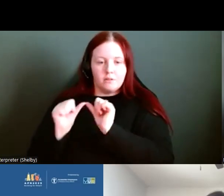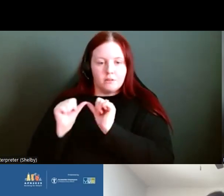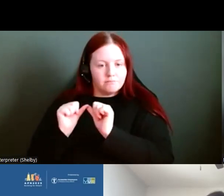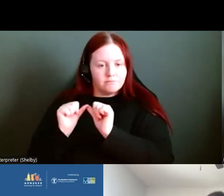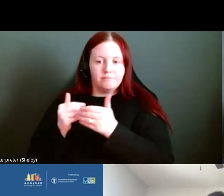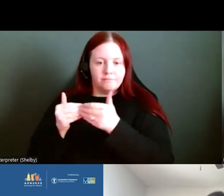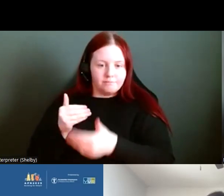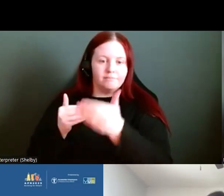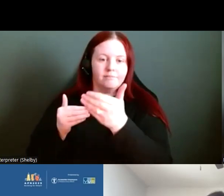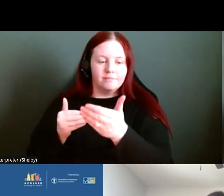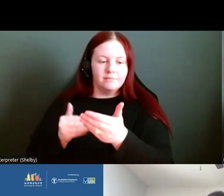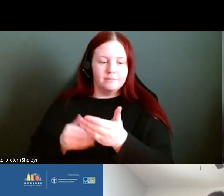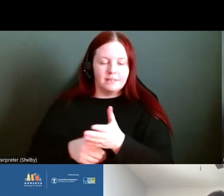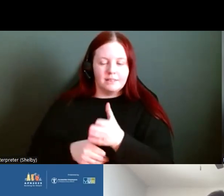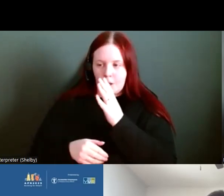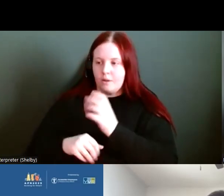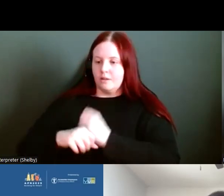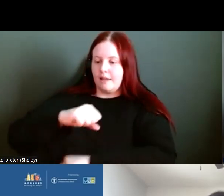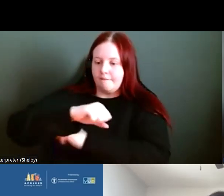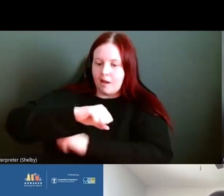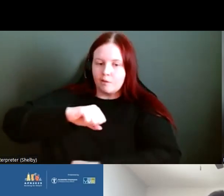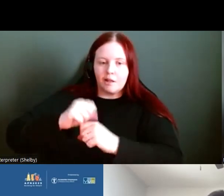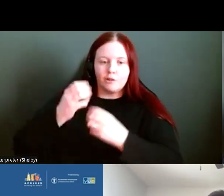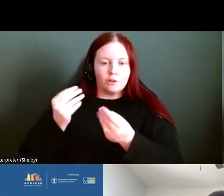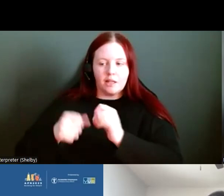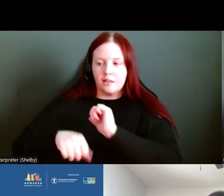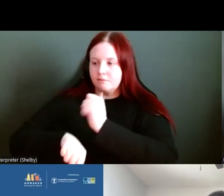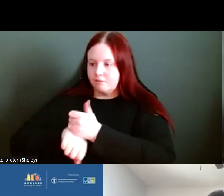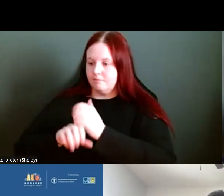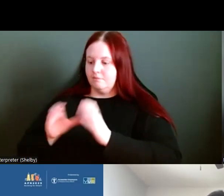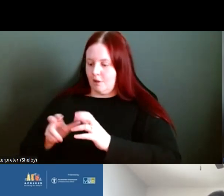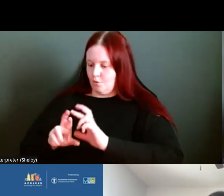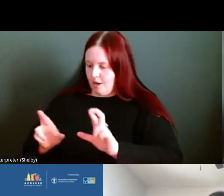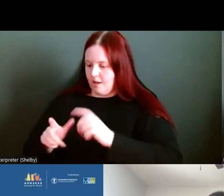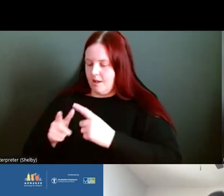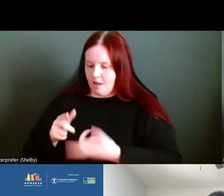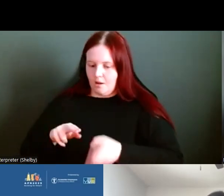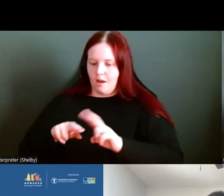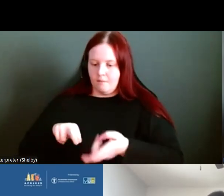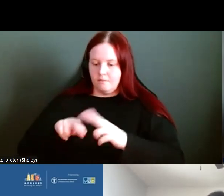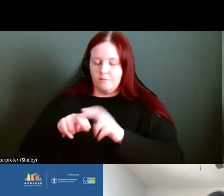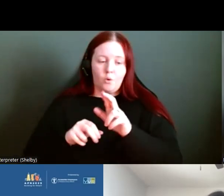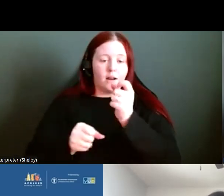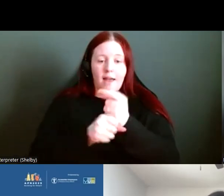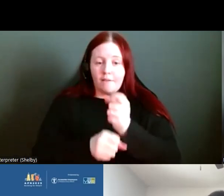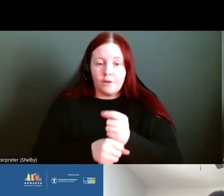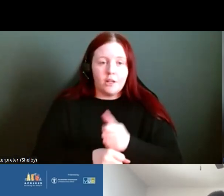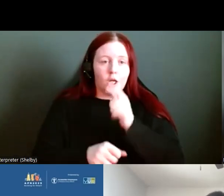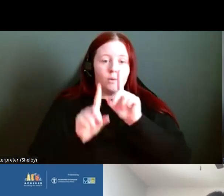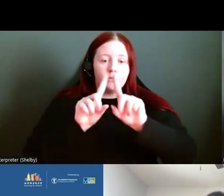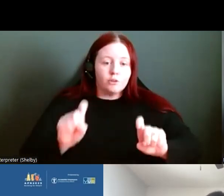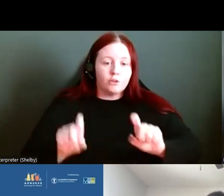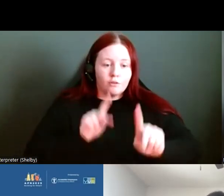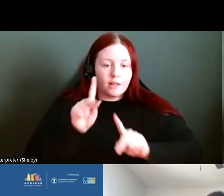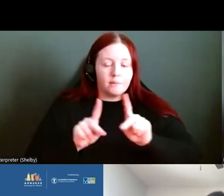say, we're going to get foundational data, we're going to build on that, or we're going to survey people every year, we're going to just keep